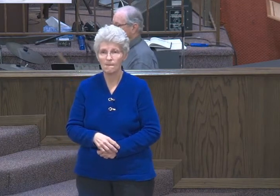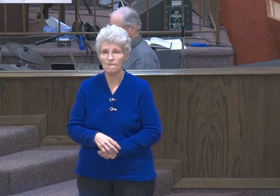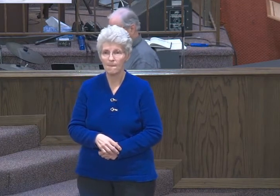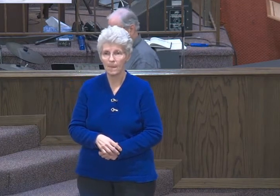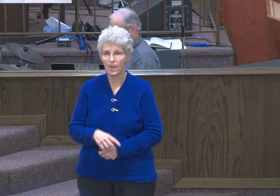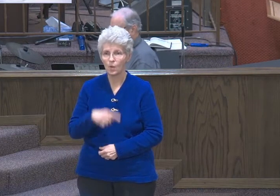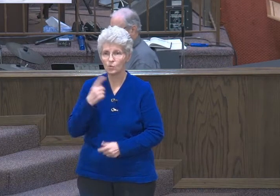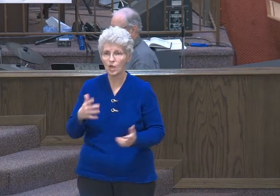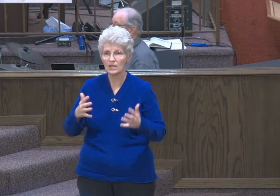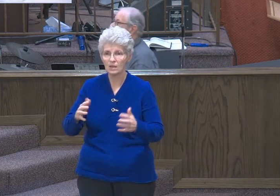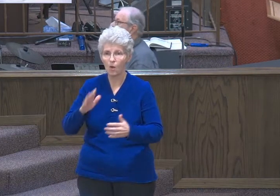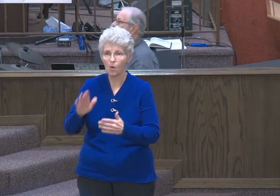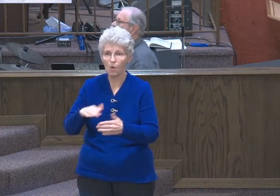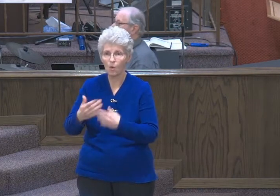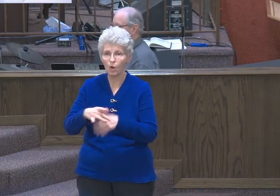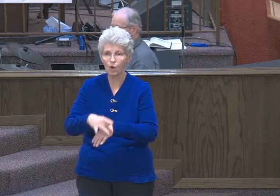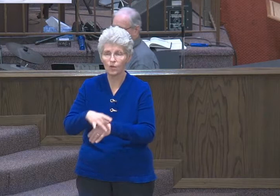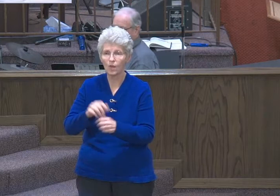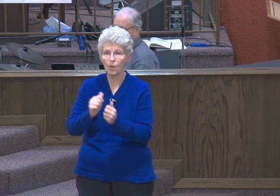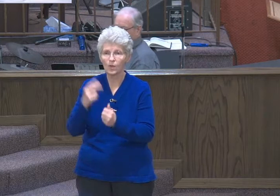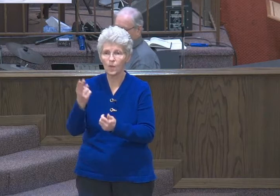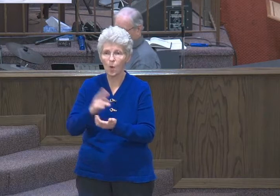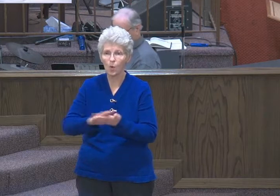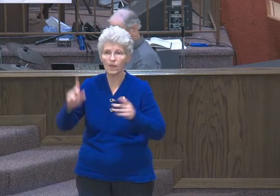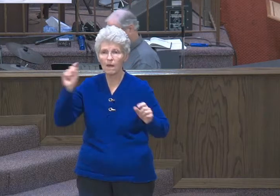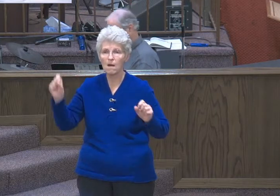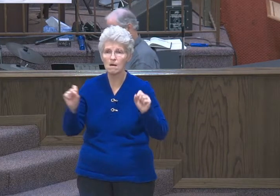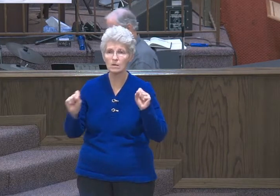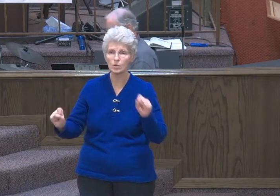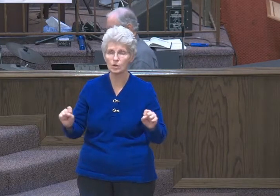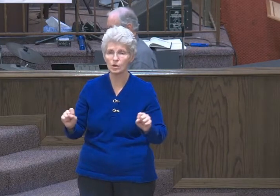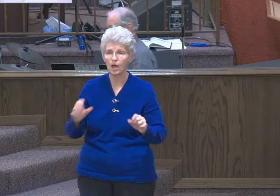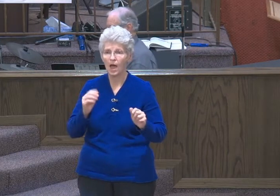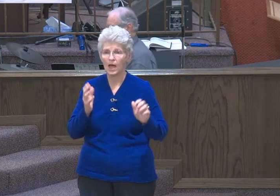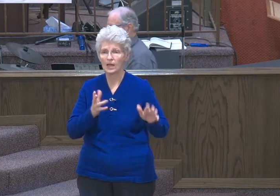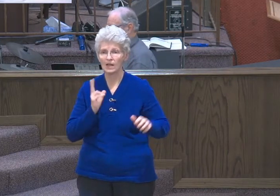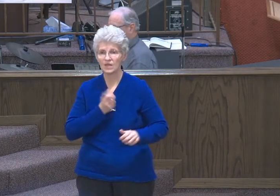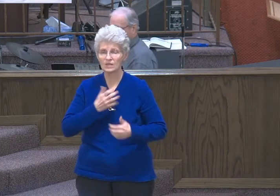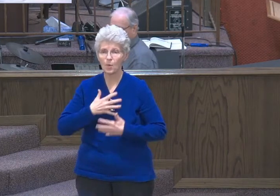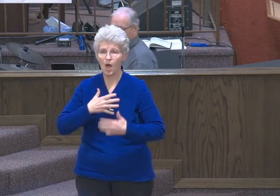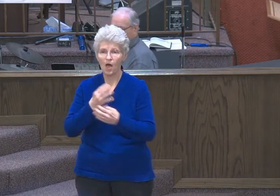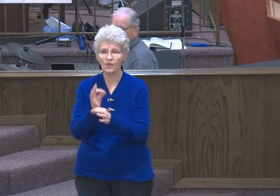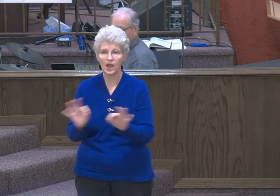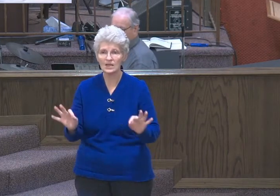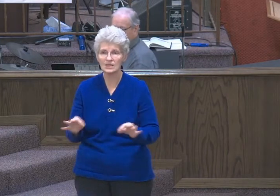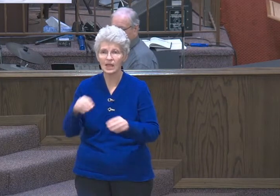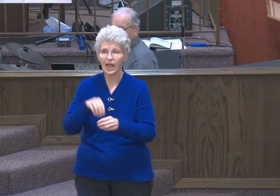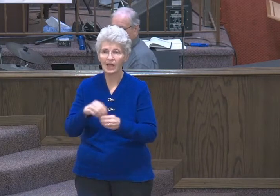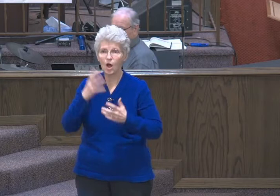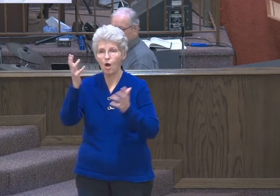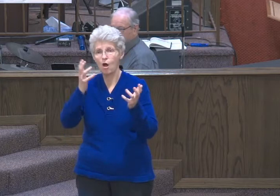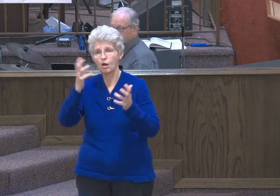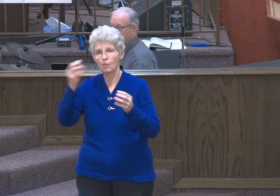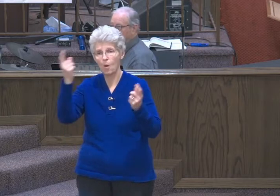kings. Who shakes the whole earth with holy thunder, and leaves us breathless